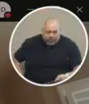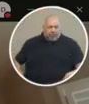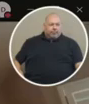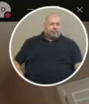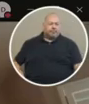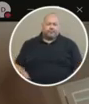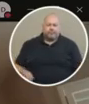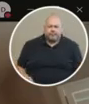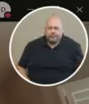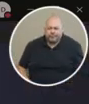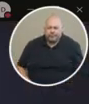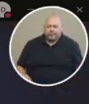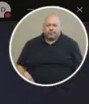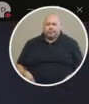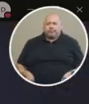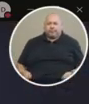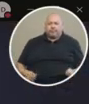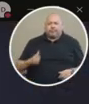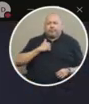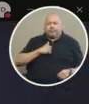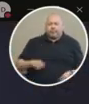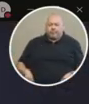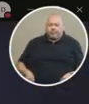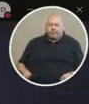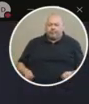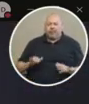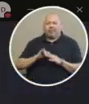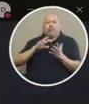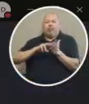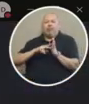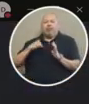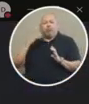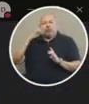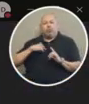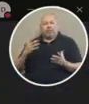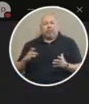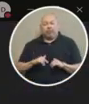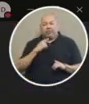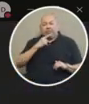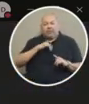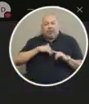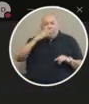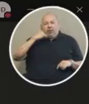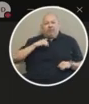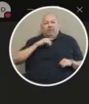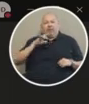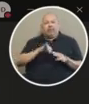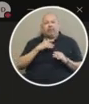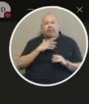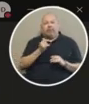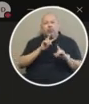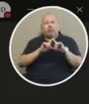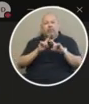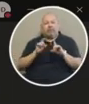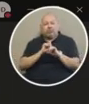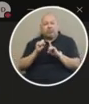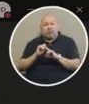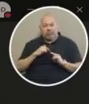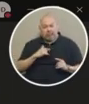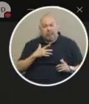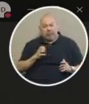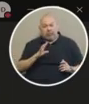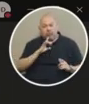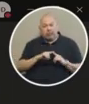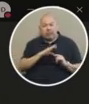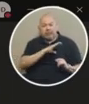that's true, and I'm sorry, but I think that's what we're here for. And Robert, since you said you have done a few different scenarios, I would love as a